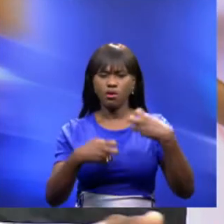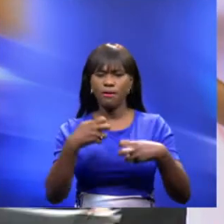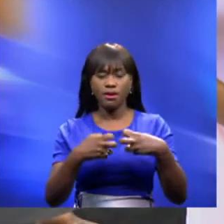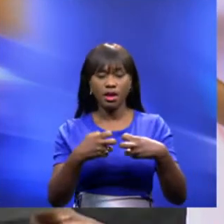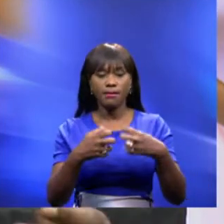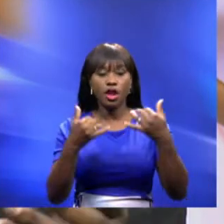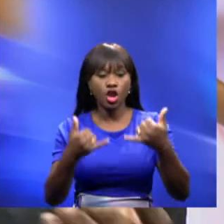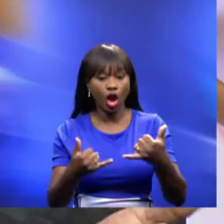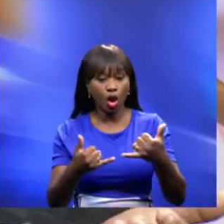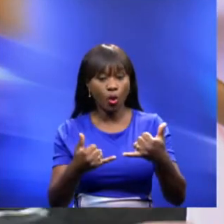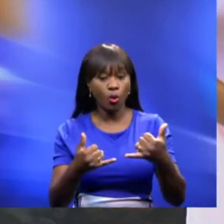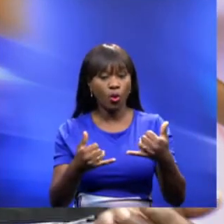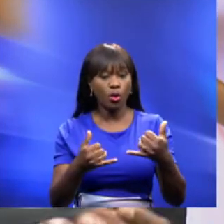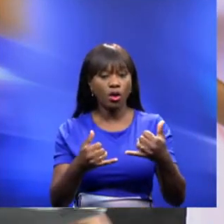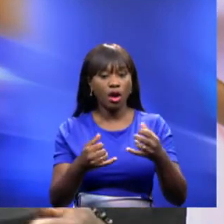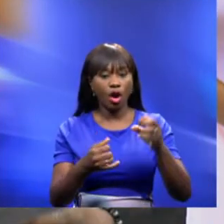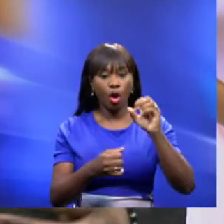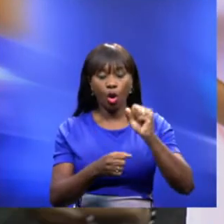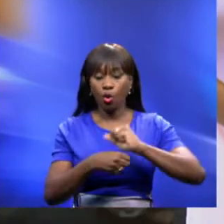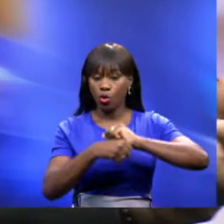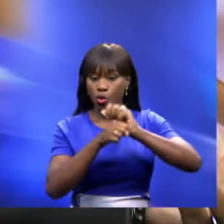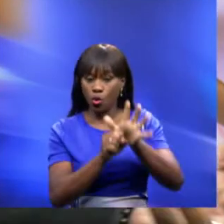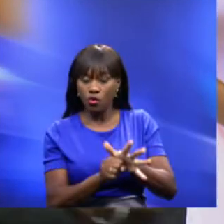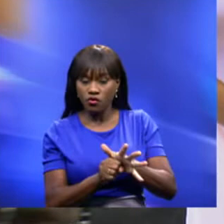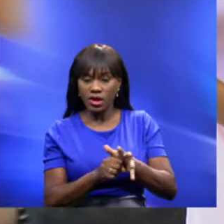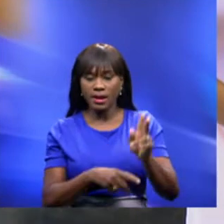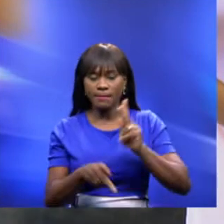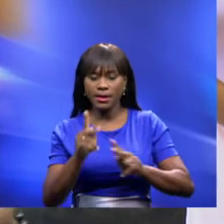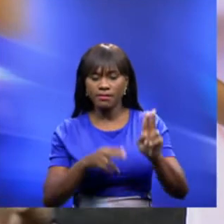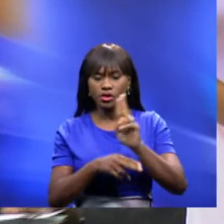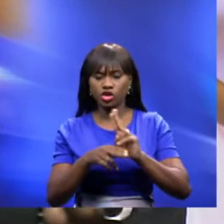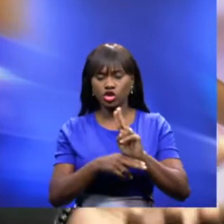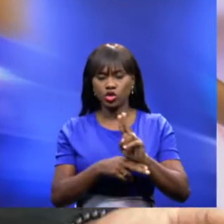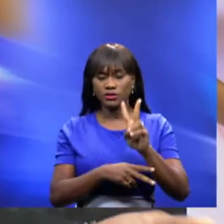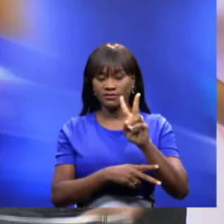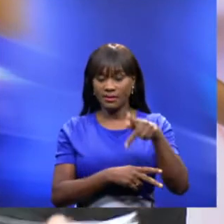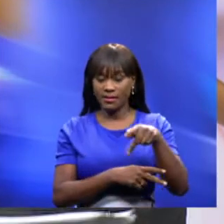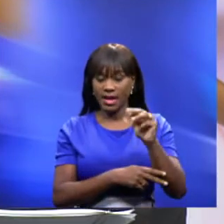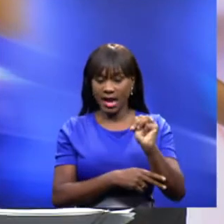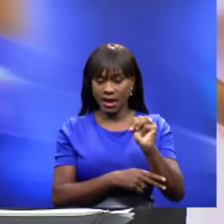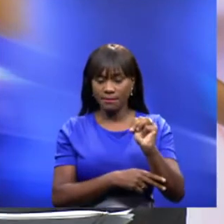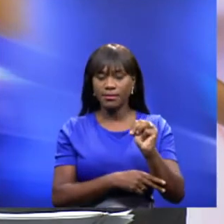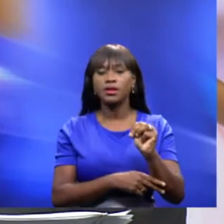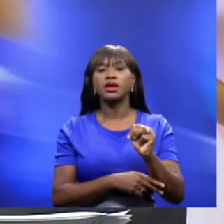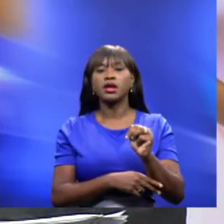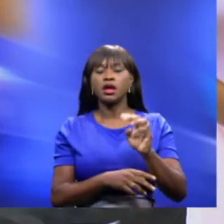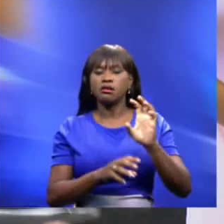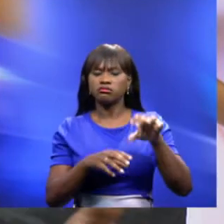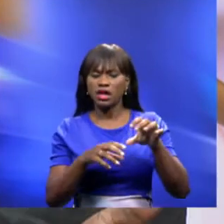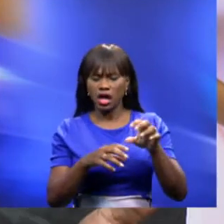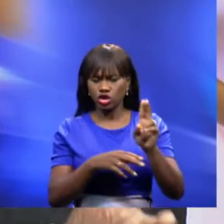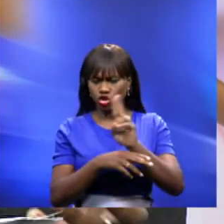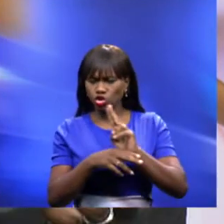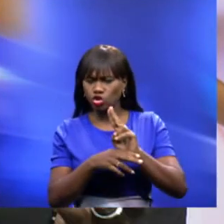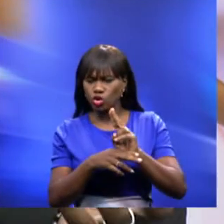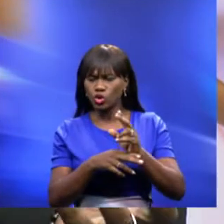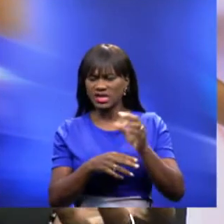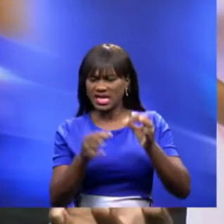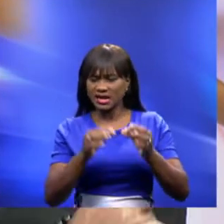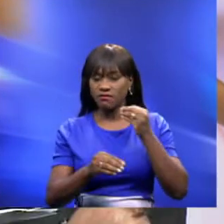of COVID. People using VPNs to remote in from home so that they could access their workspace. But some